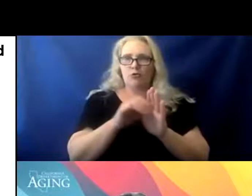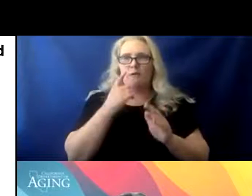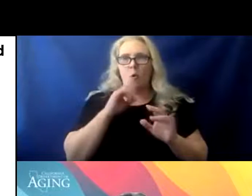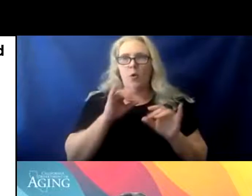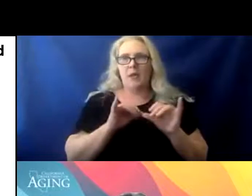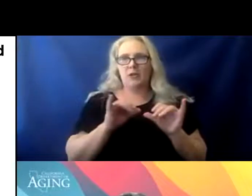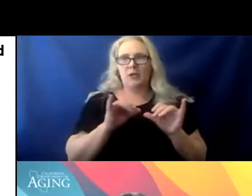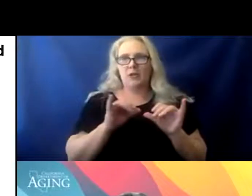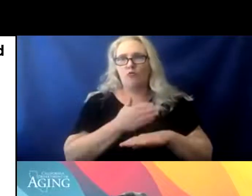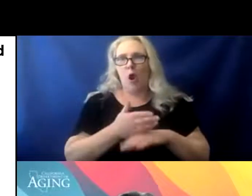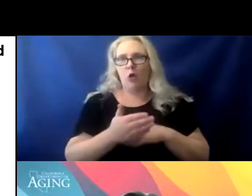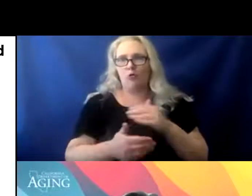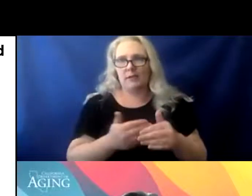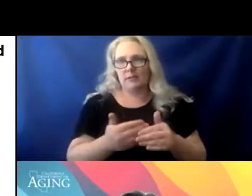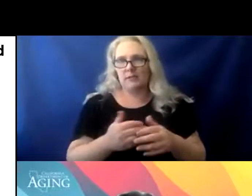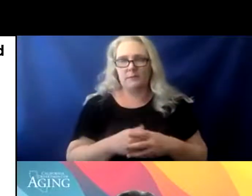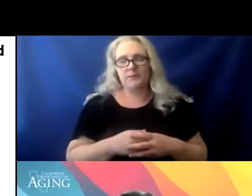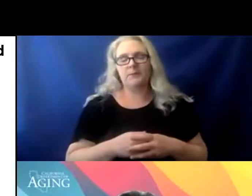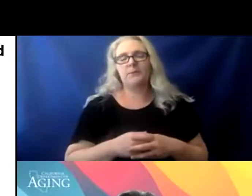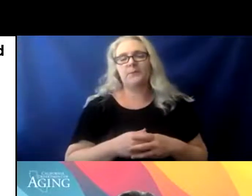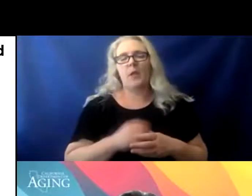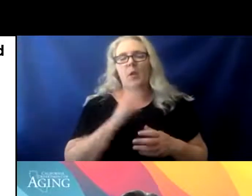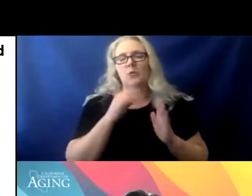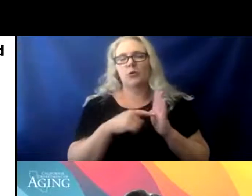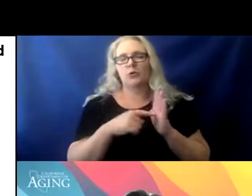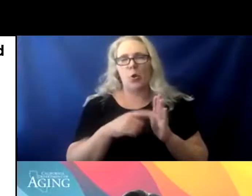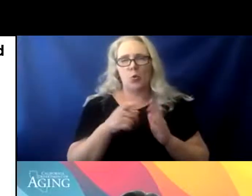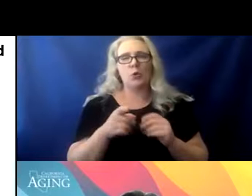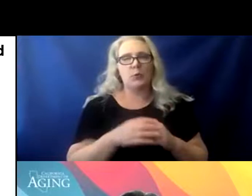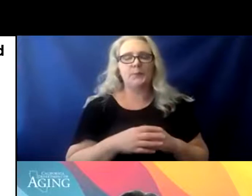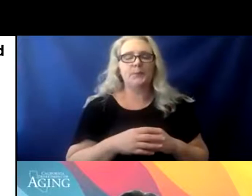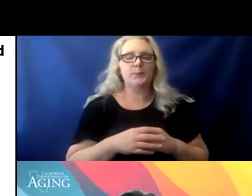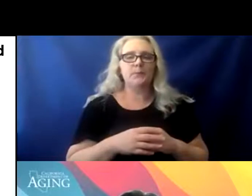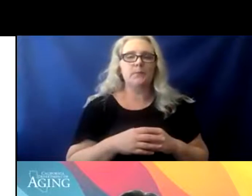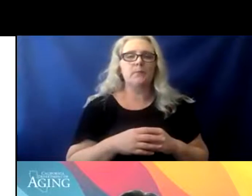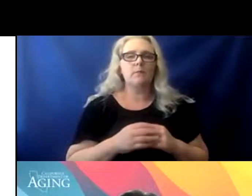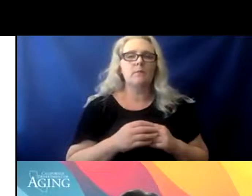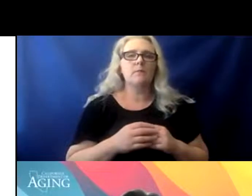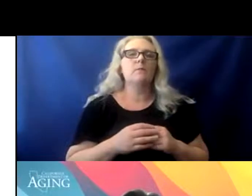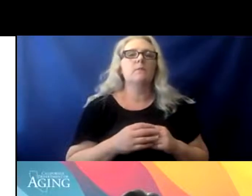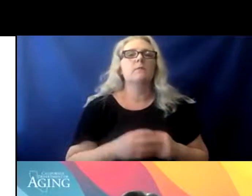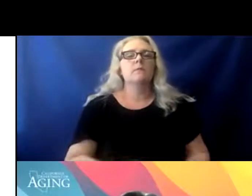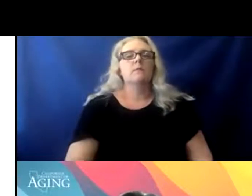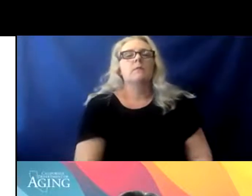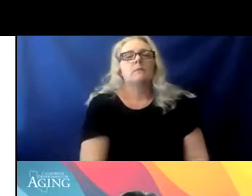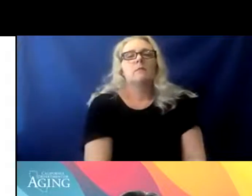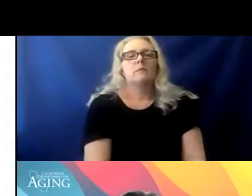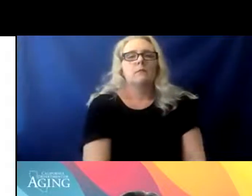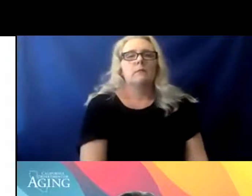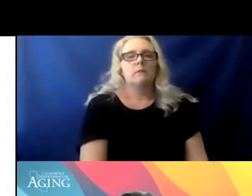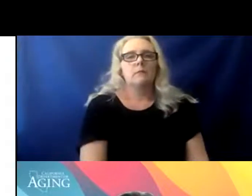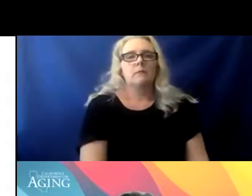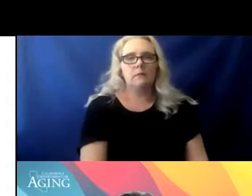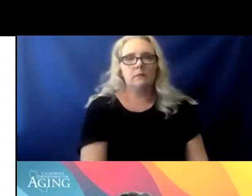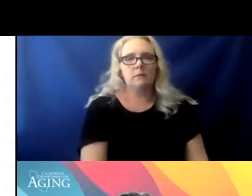towards the master plan goals. So I'm going to show you each of those things as we move forward. Next slide. The key